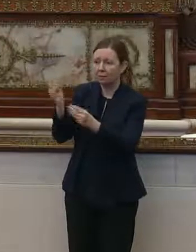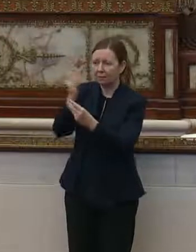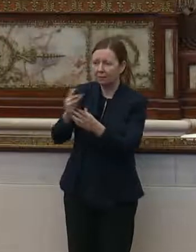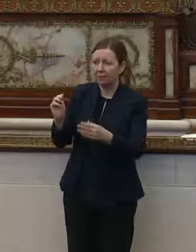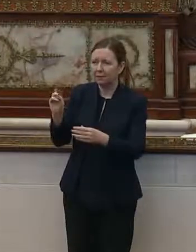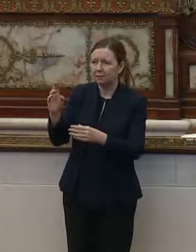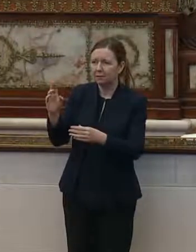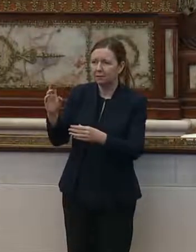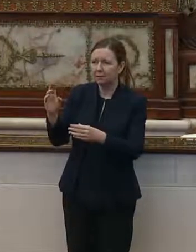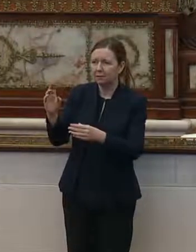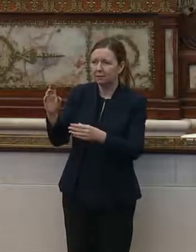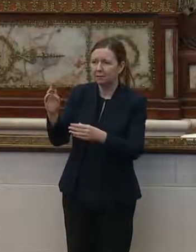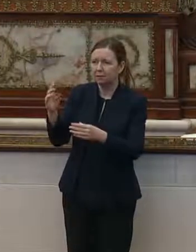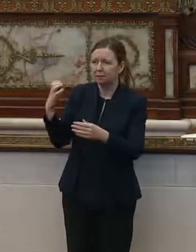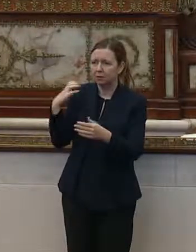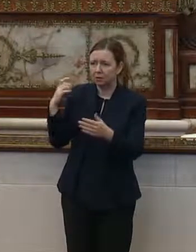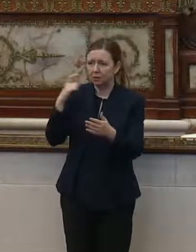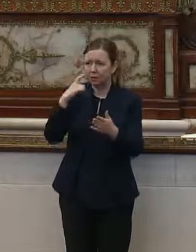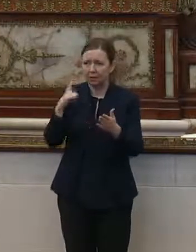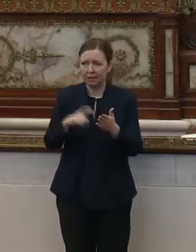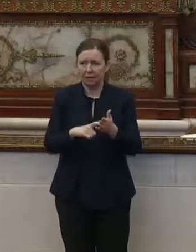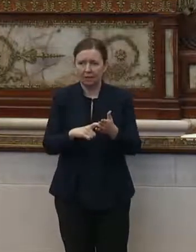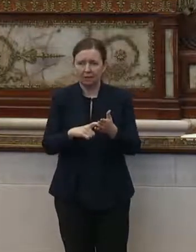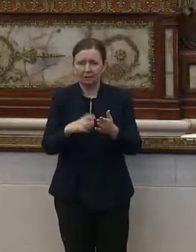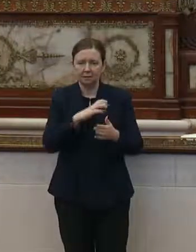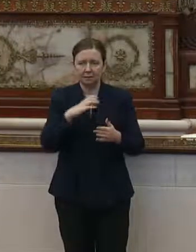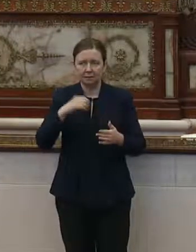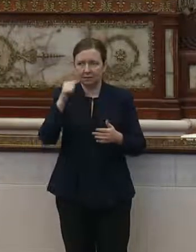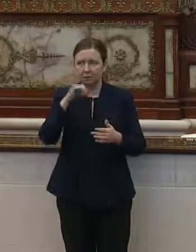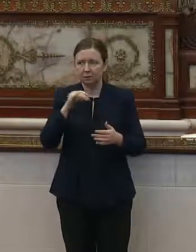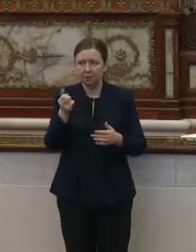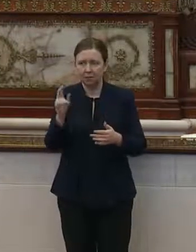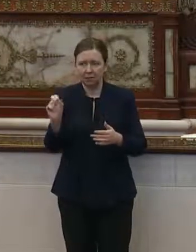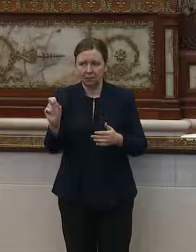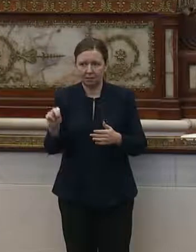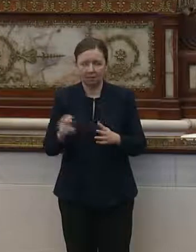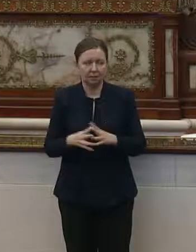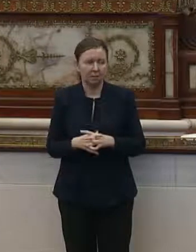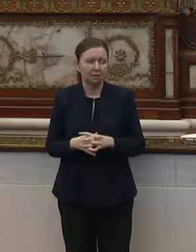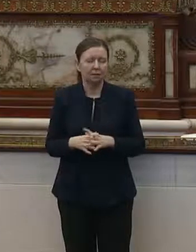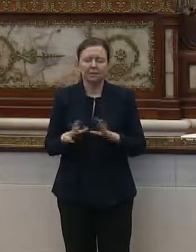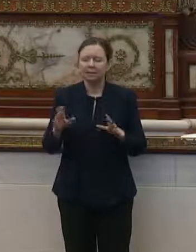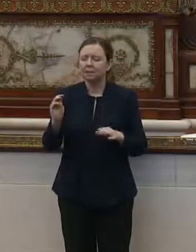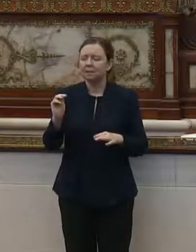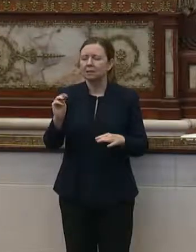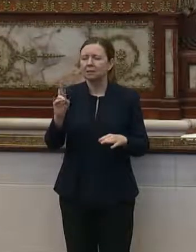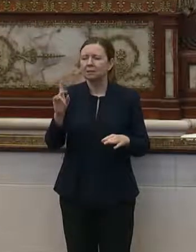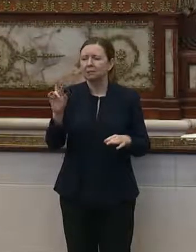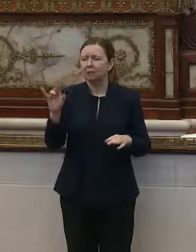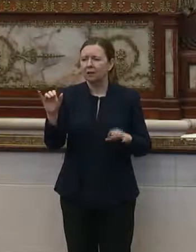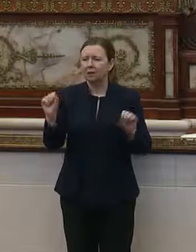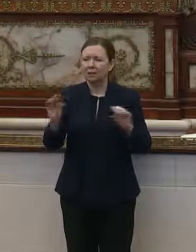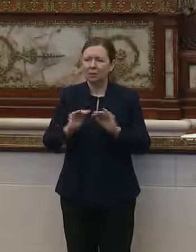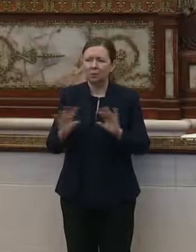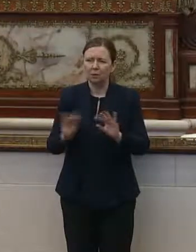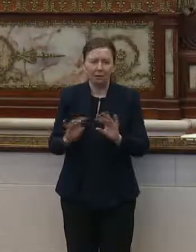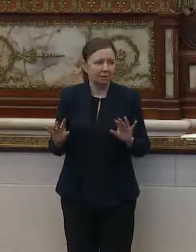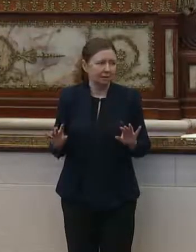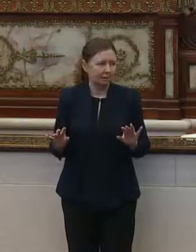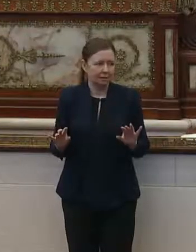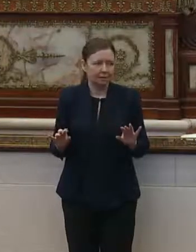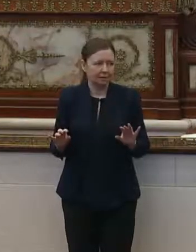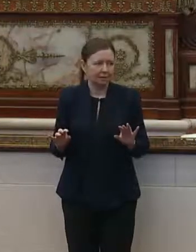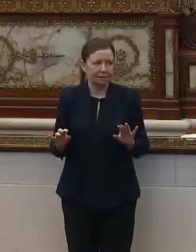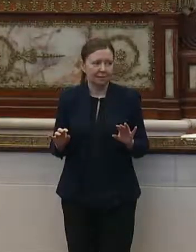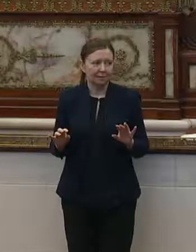Chair. Chair recognizes Councilman Johnson. Mr. Farley, well, can you just clarify why